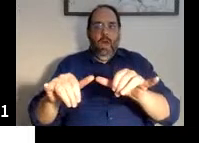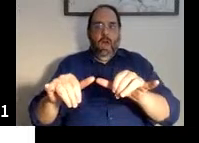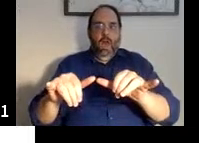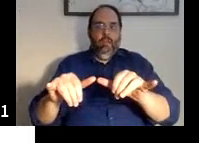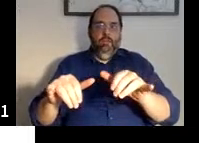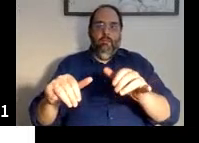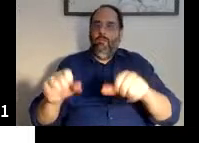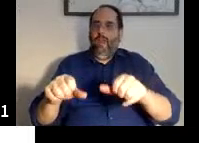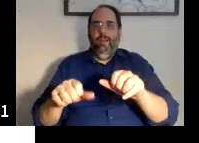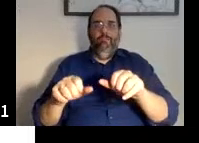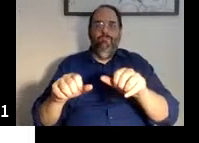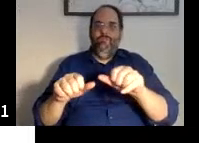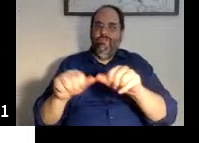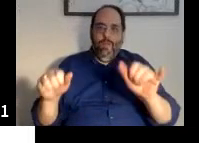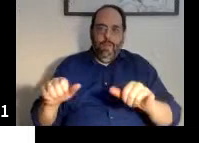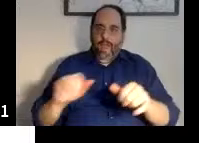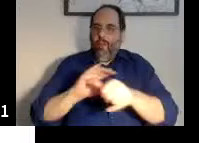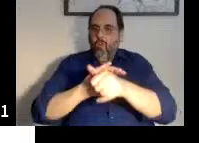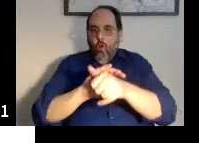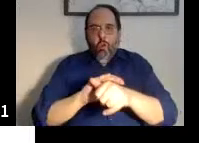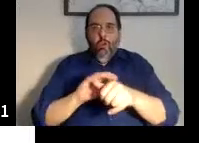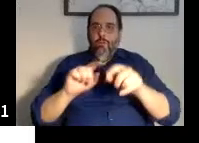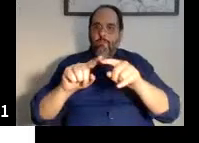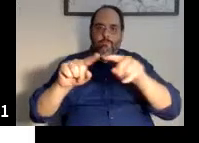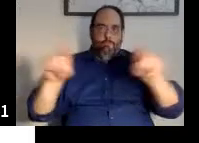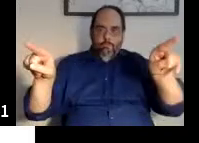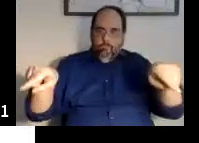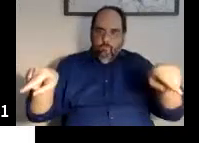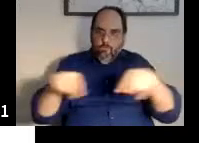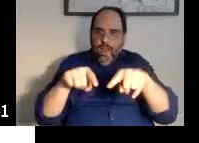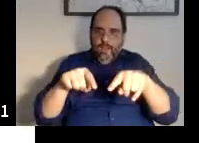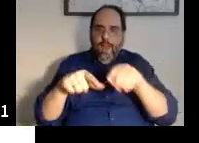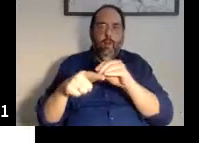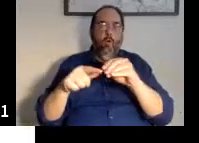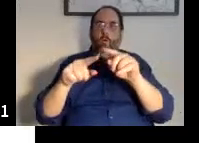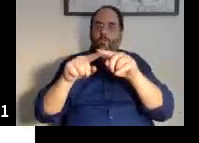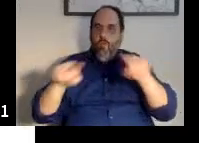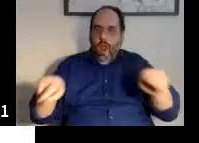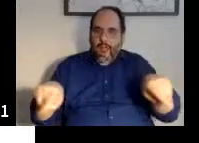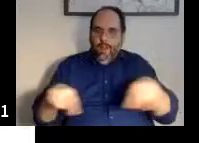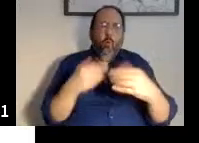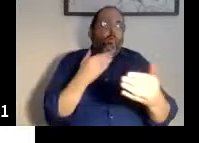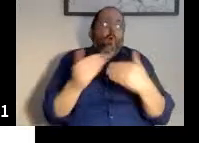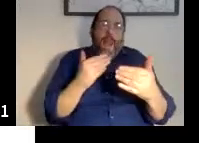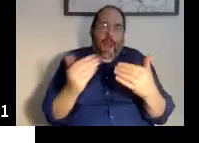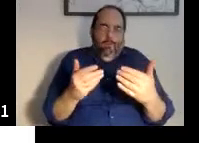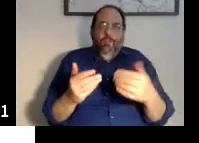shape of a turtle, a triangle, a rectangle, or whatever, as long as you meet those minimum space requirements.